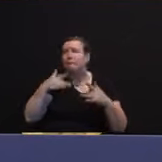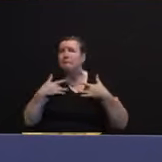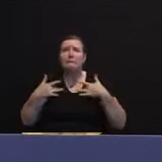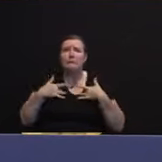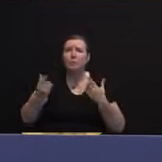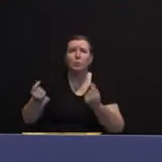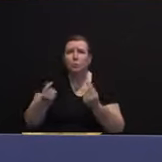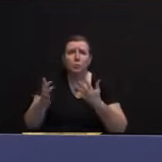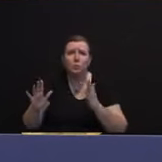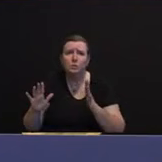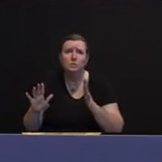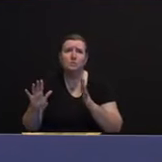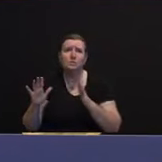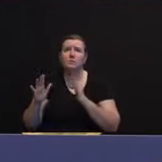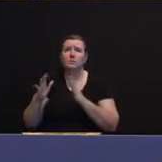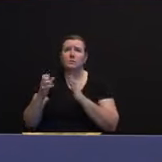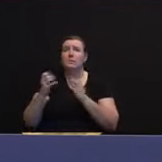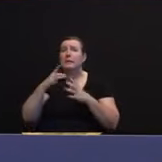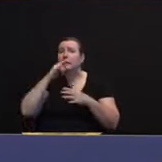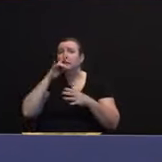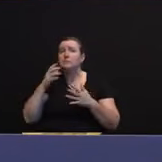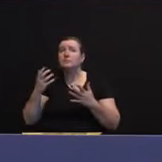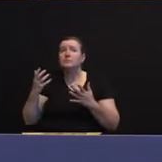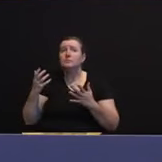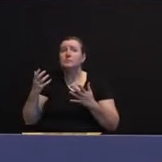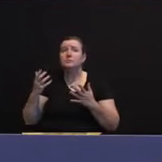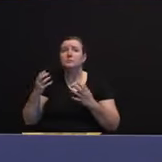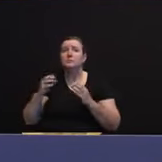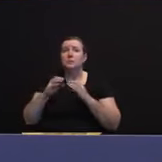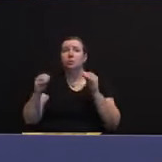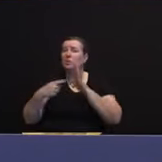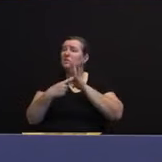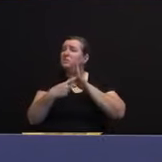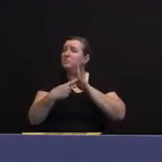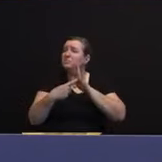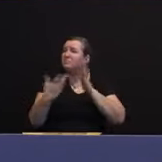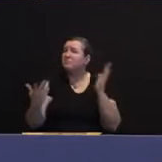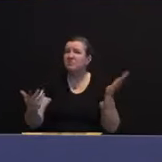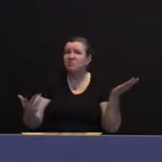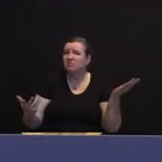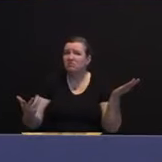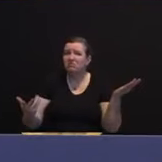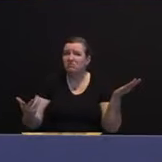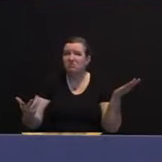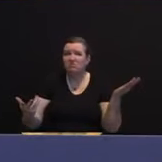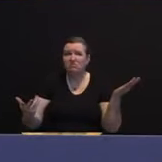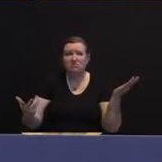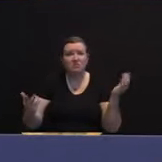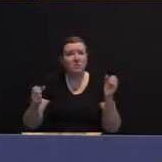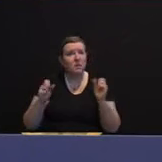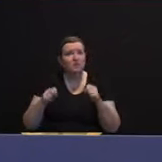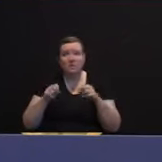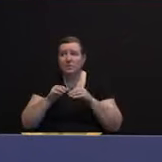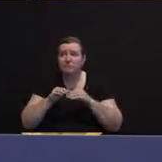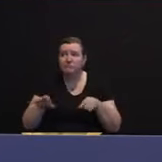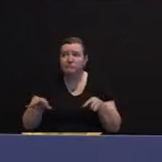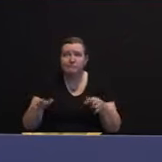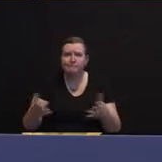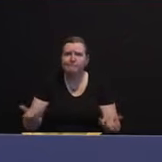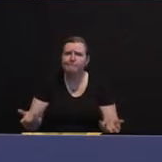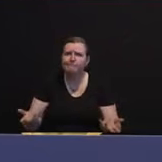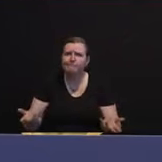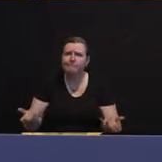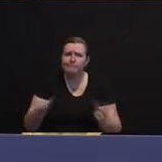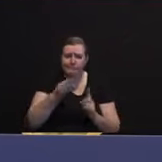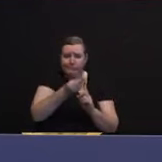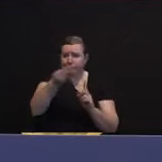be asymptomatic, so they're not going to get tested, and it's possible that they are spreading it. Would you consider, or is it in your thinking